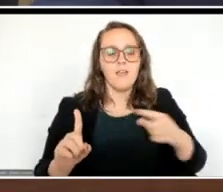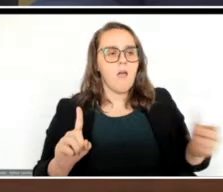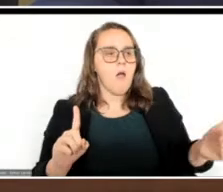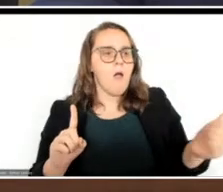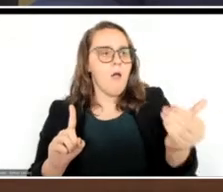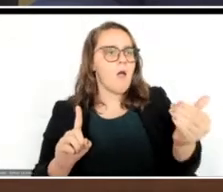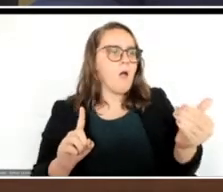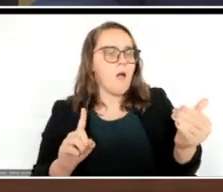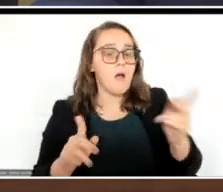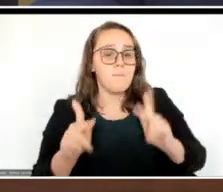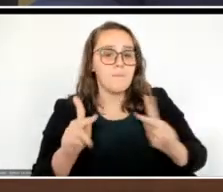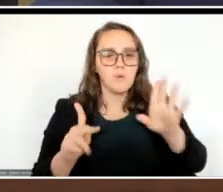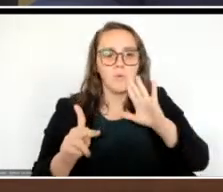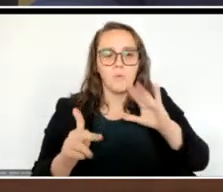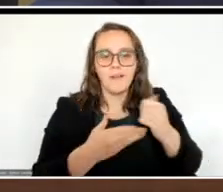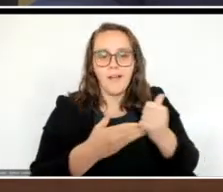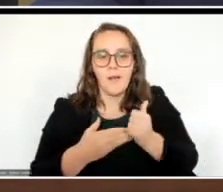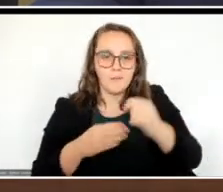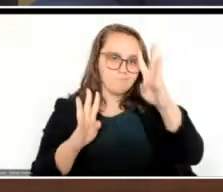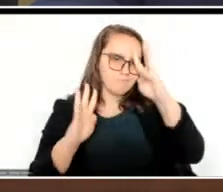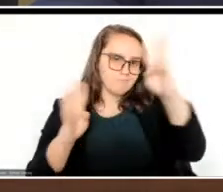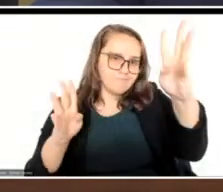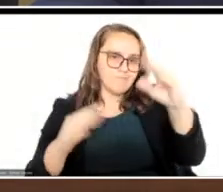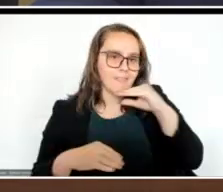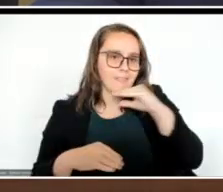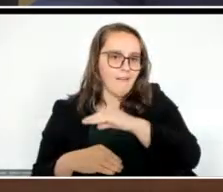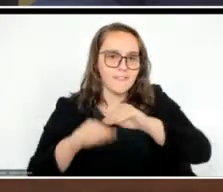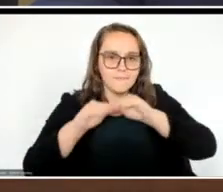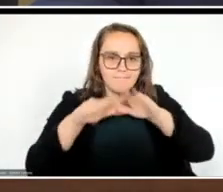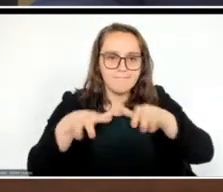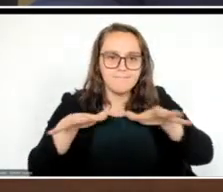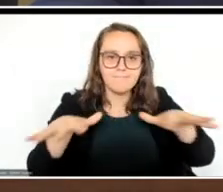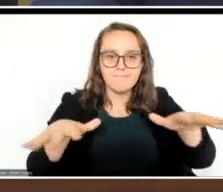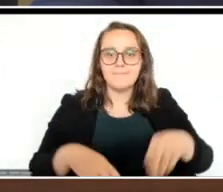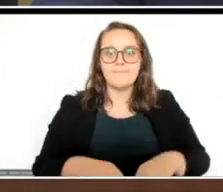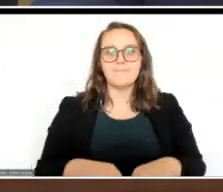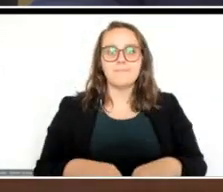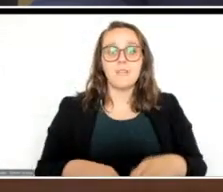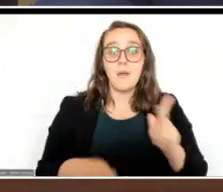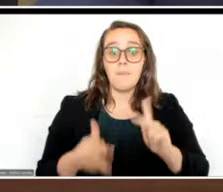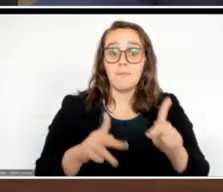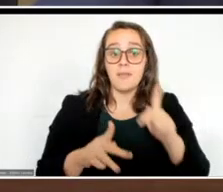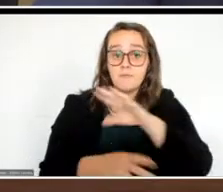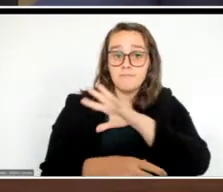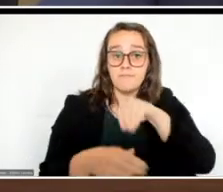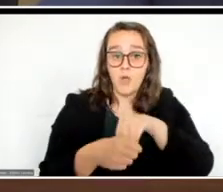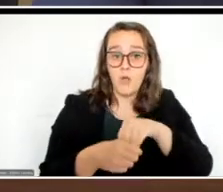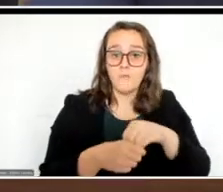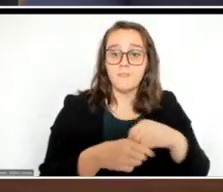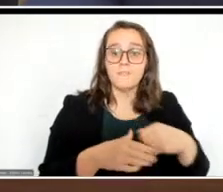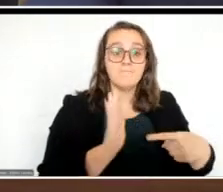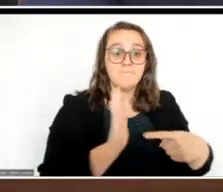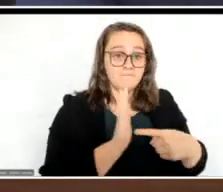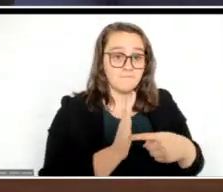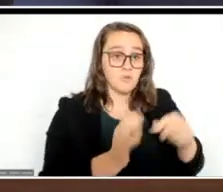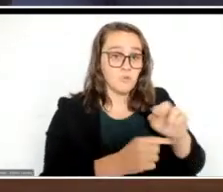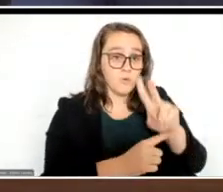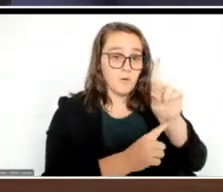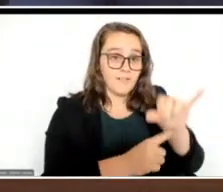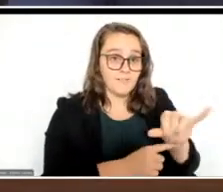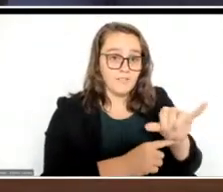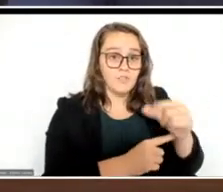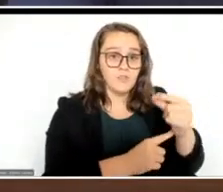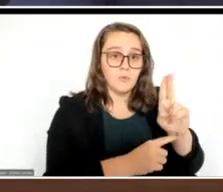fraud. Many of those who stepped forward to help, including Rudy Giuliani, knew they never had